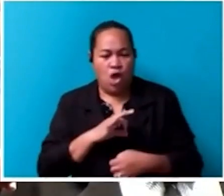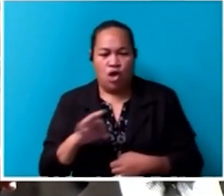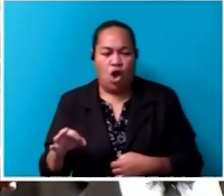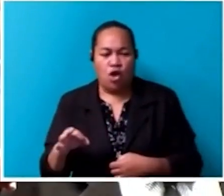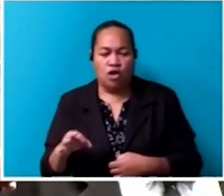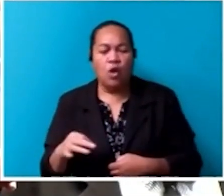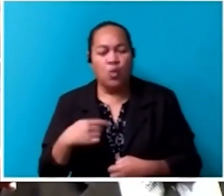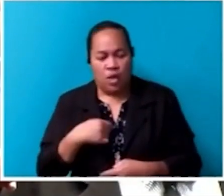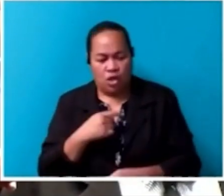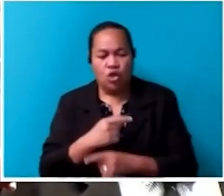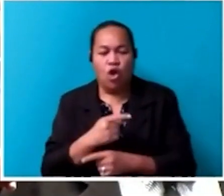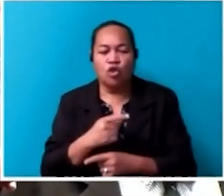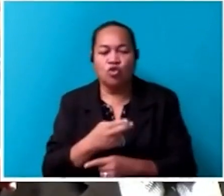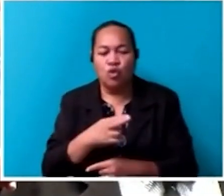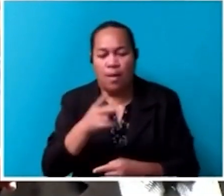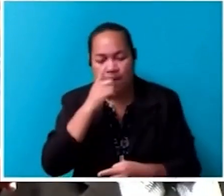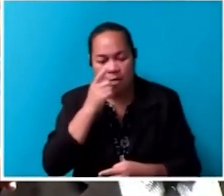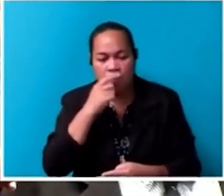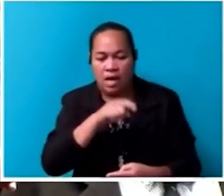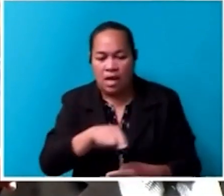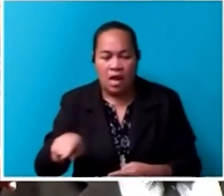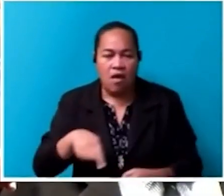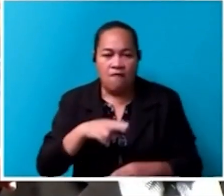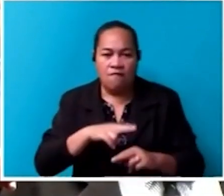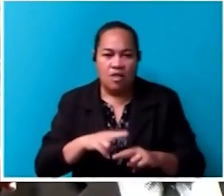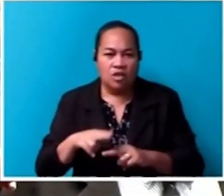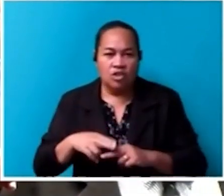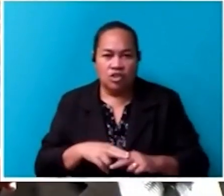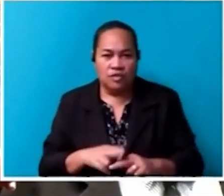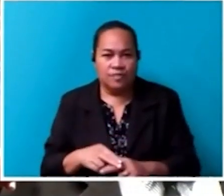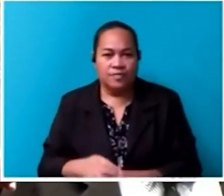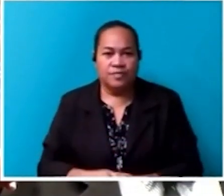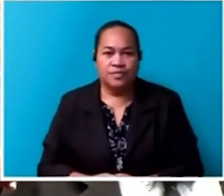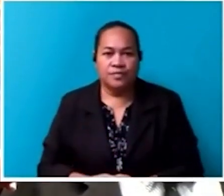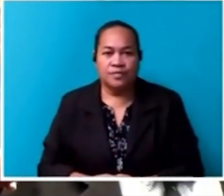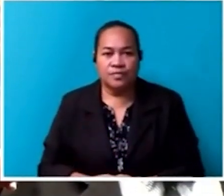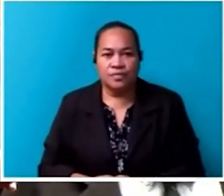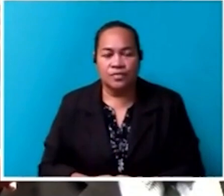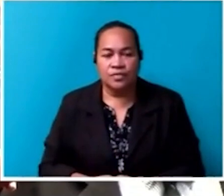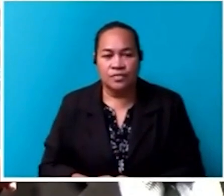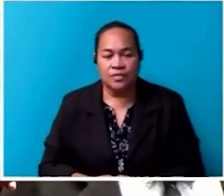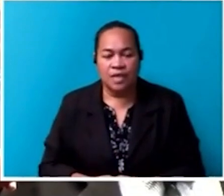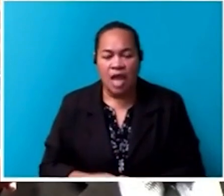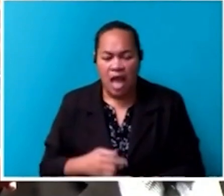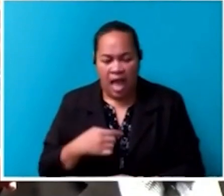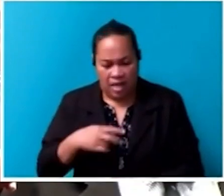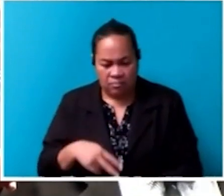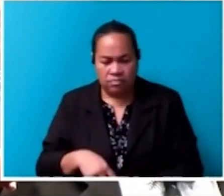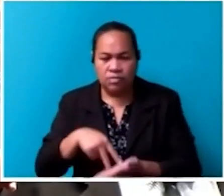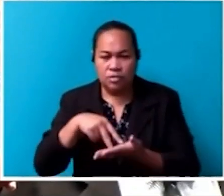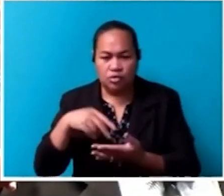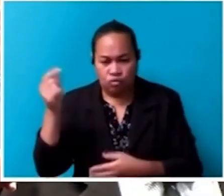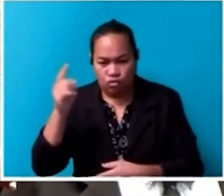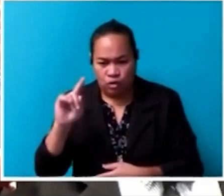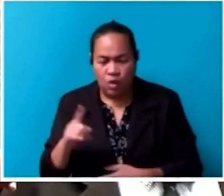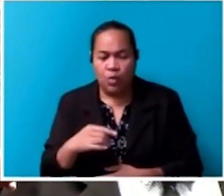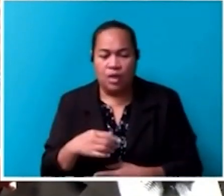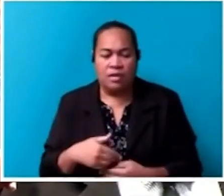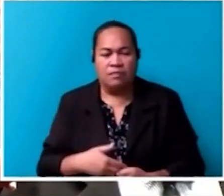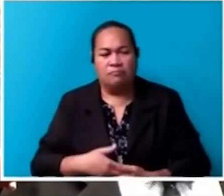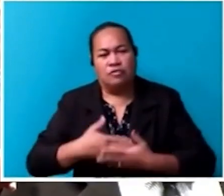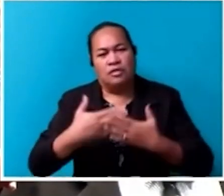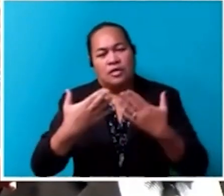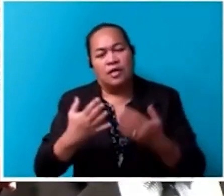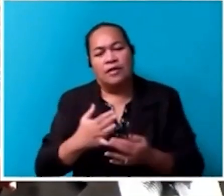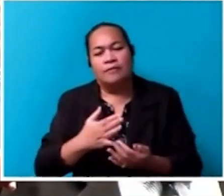We are talking to the people of Fiji. Honourable Speaker, I rise today with immense gratitude and